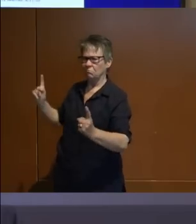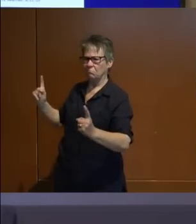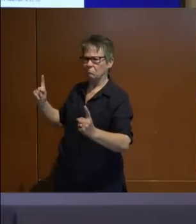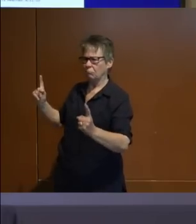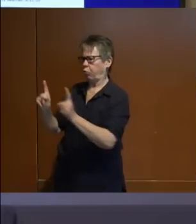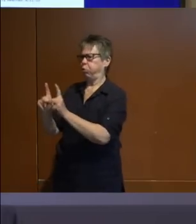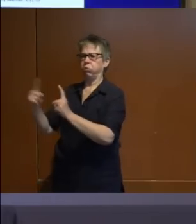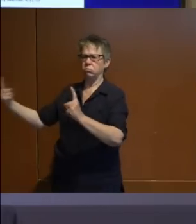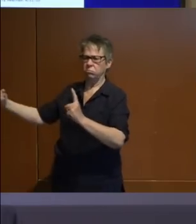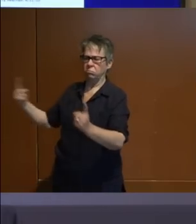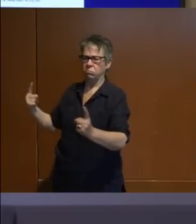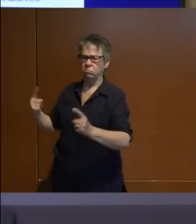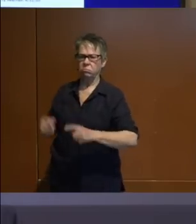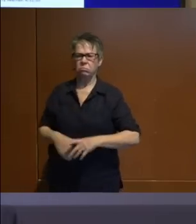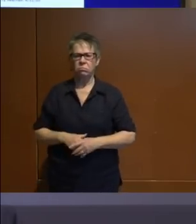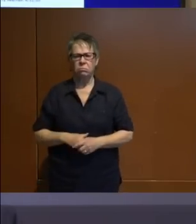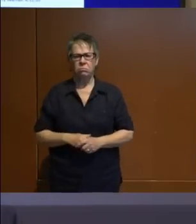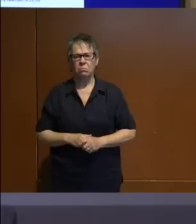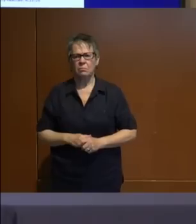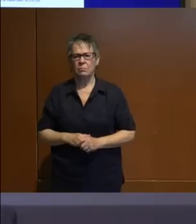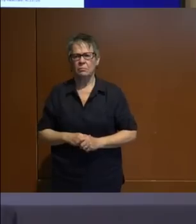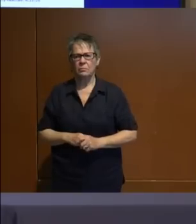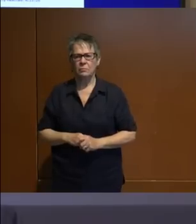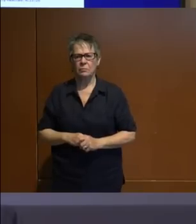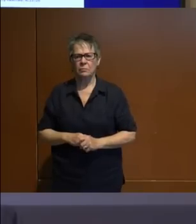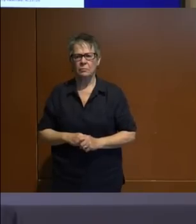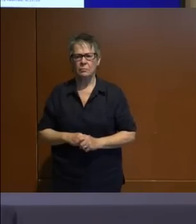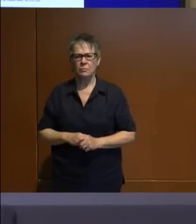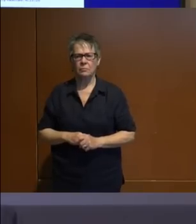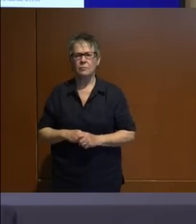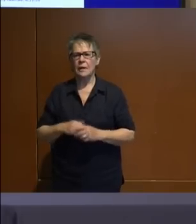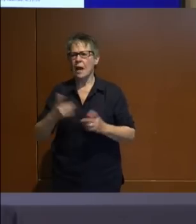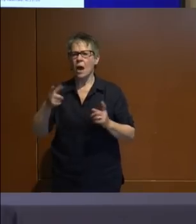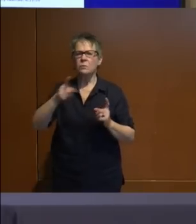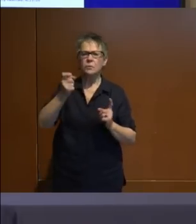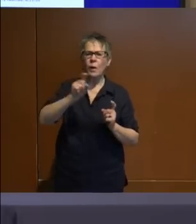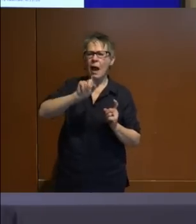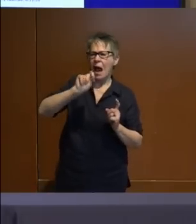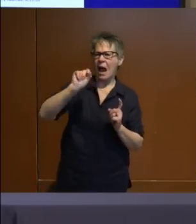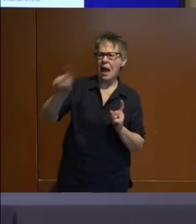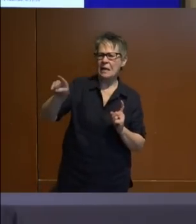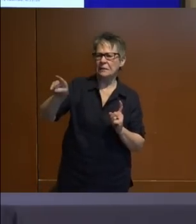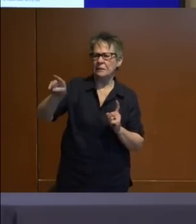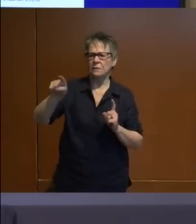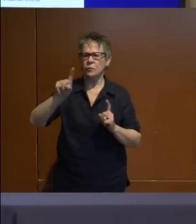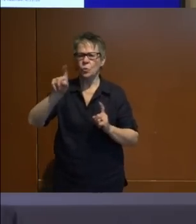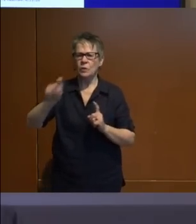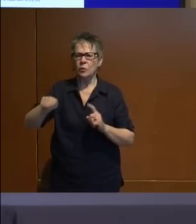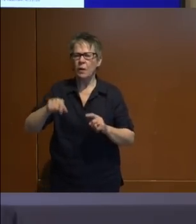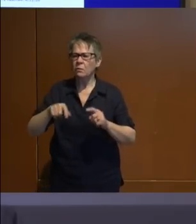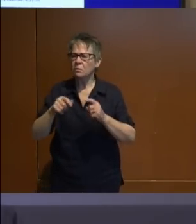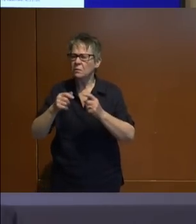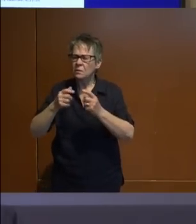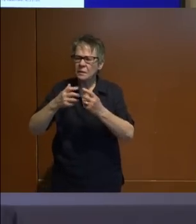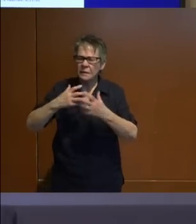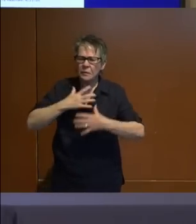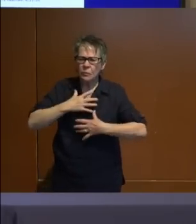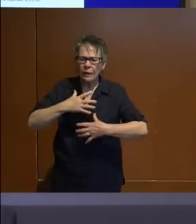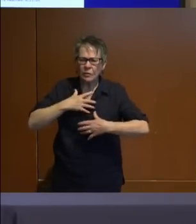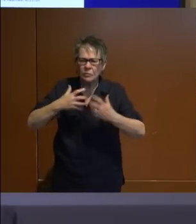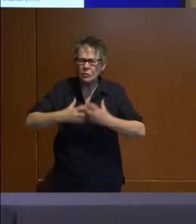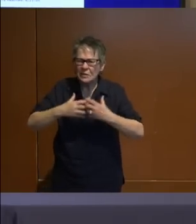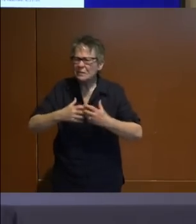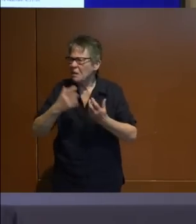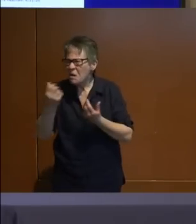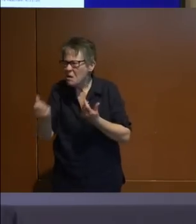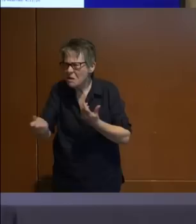we, construction workers are still at work, however, their social distancing requires